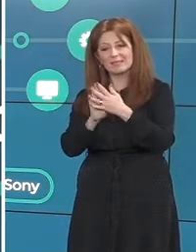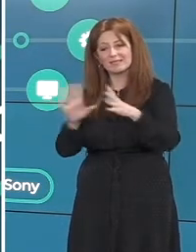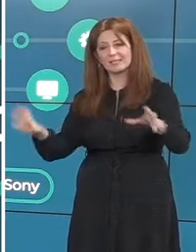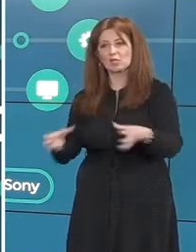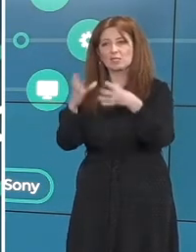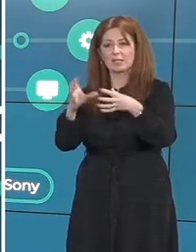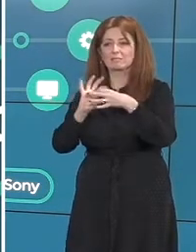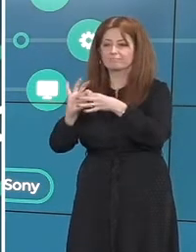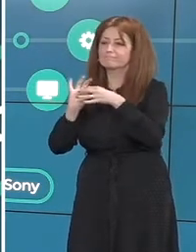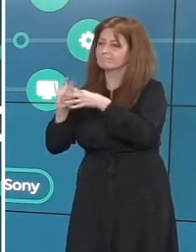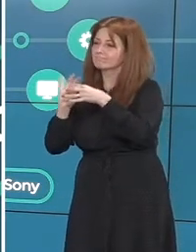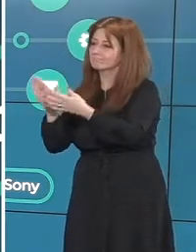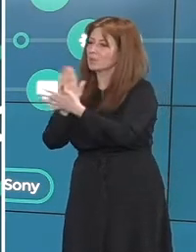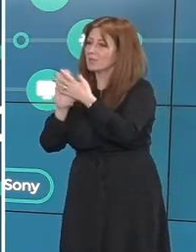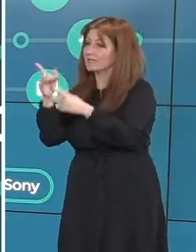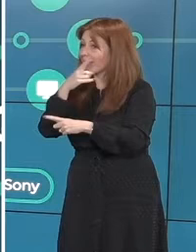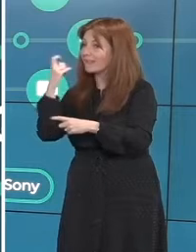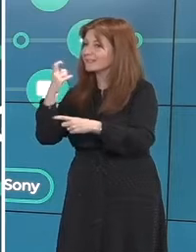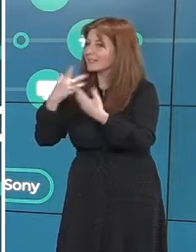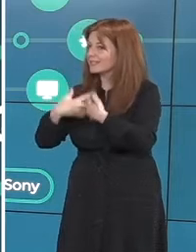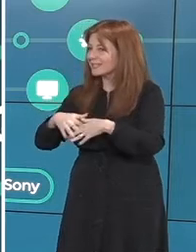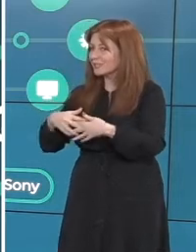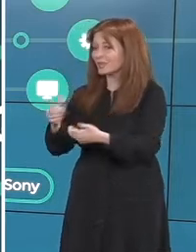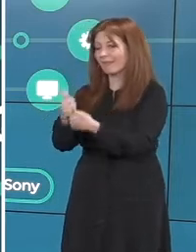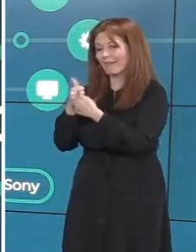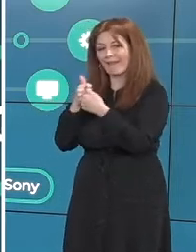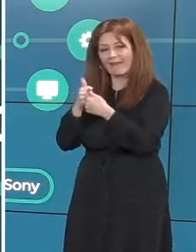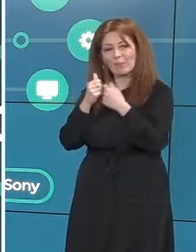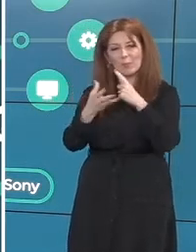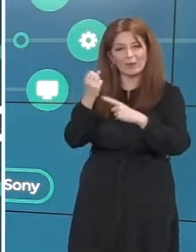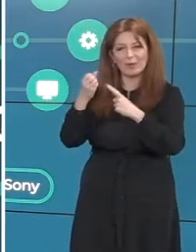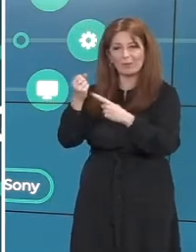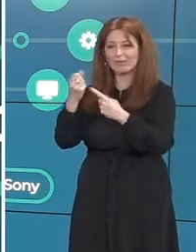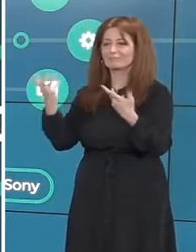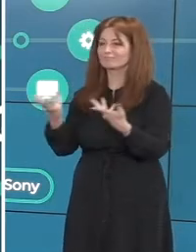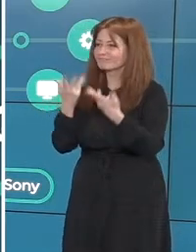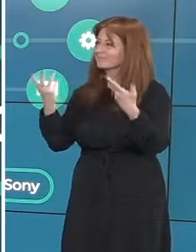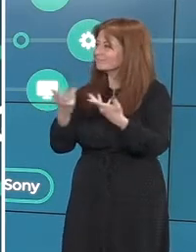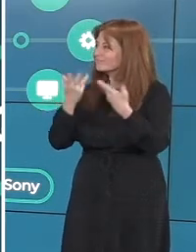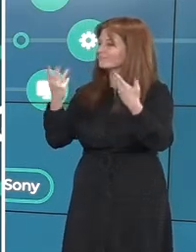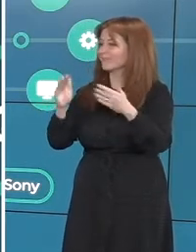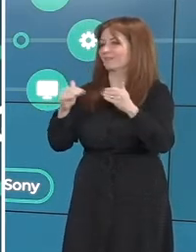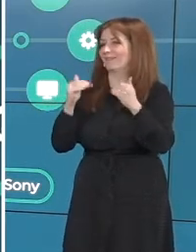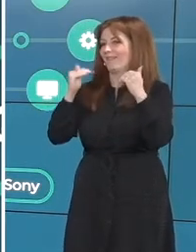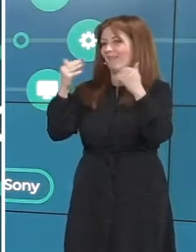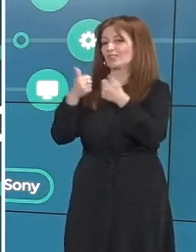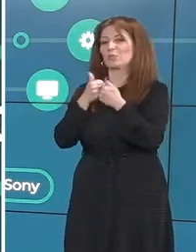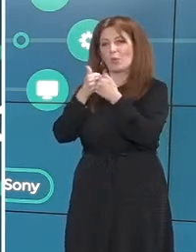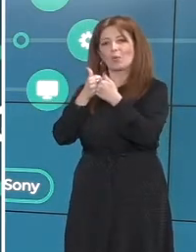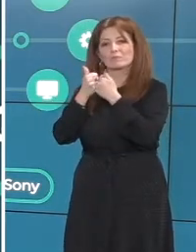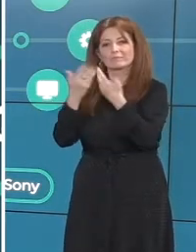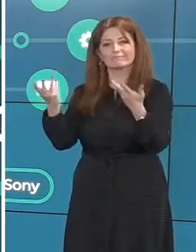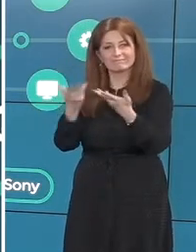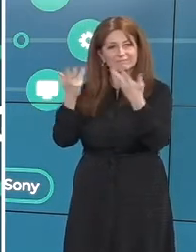allies. You start with the people who understand the technology, and they can help you get some wins, and you build some momentum. and then you start getting the next level of support, and